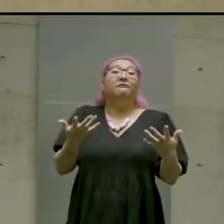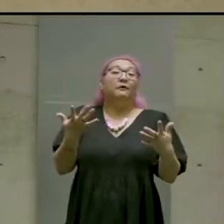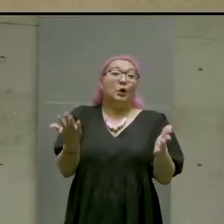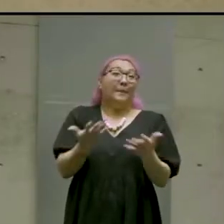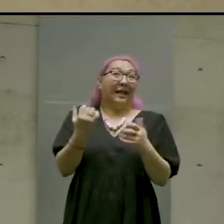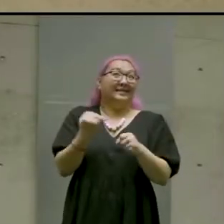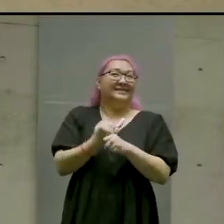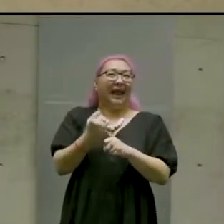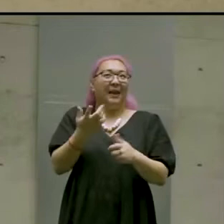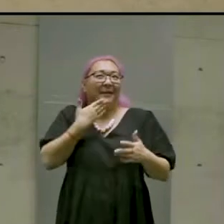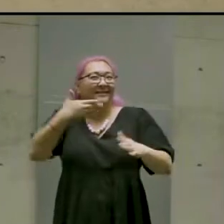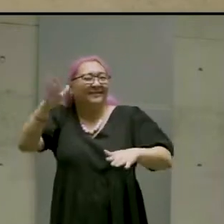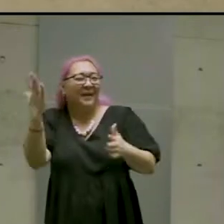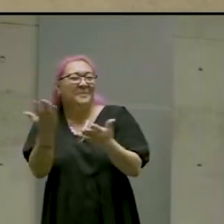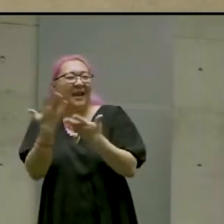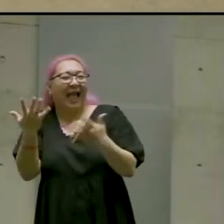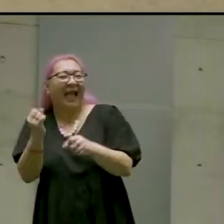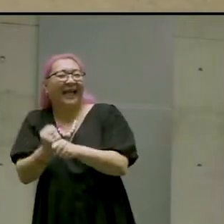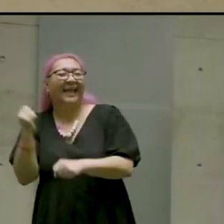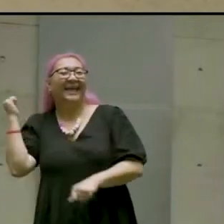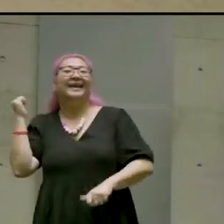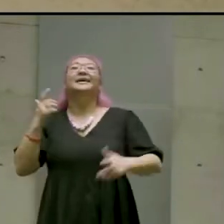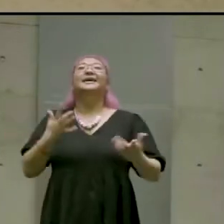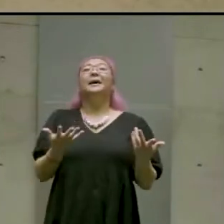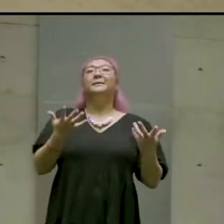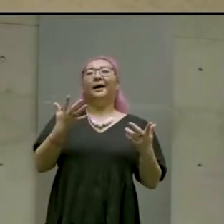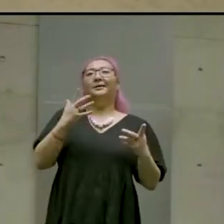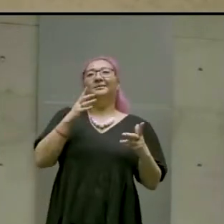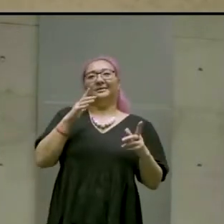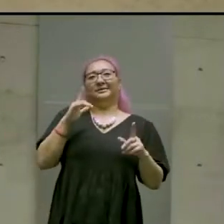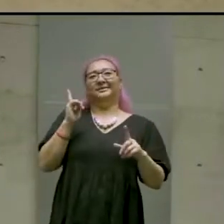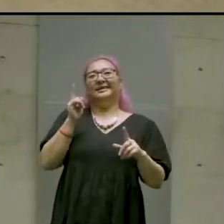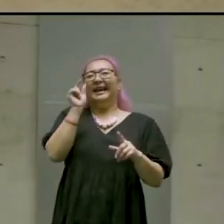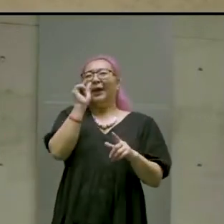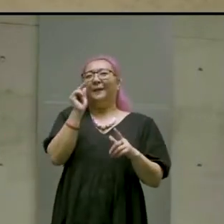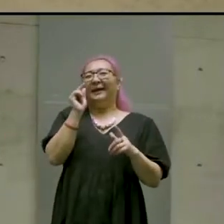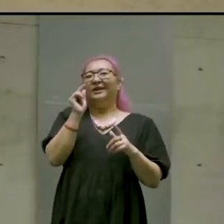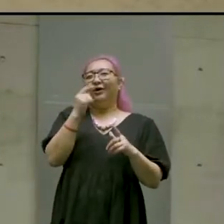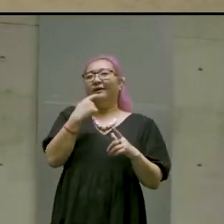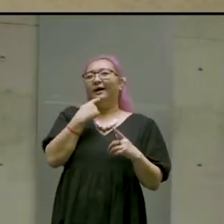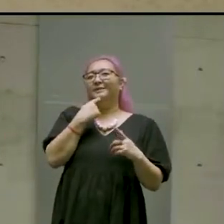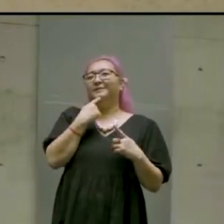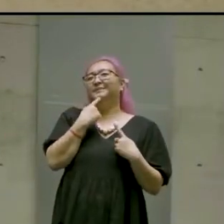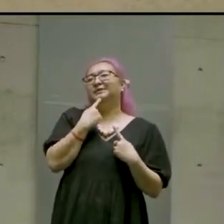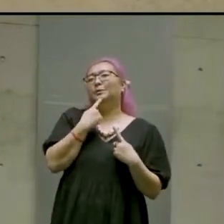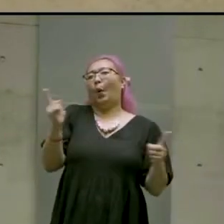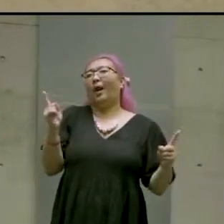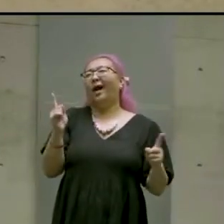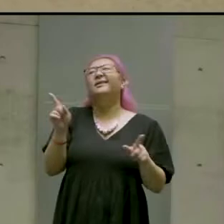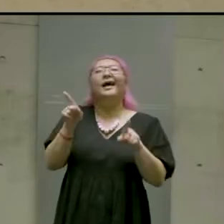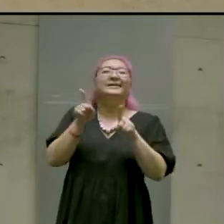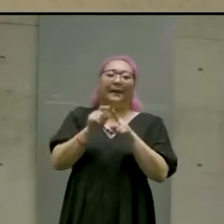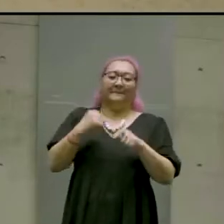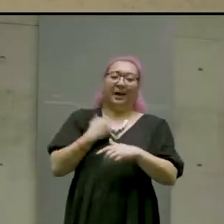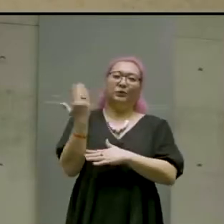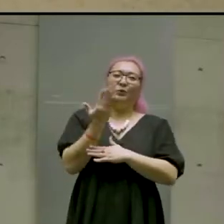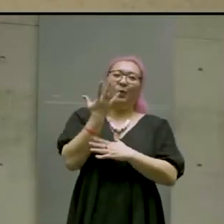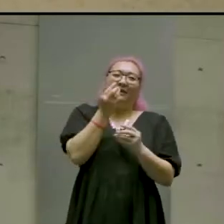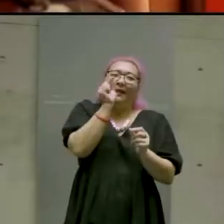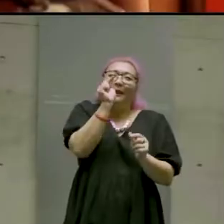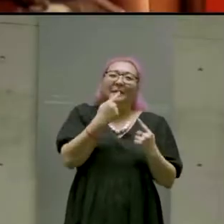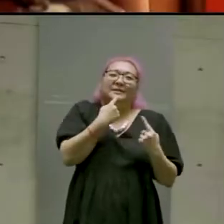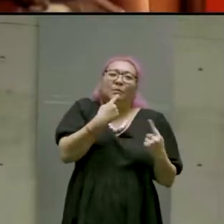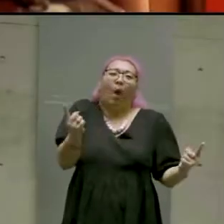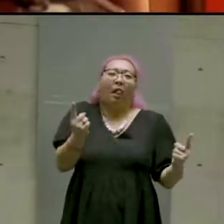go play it. But there will be a minor spoiler here, and there'll be minor spoilers all throughout the rest of the talk about a variety of